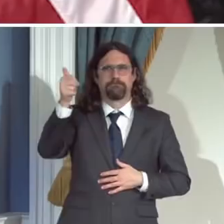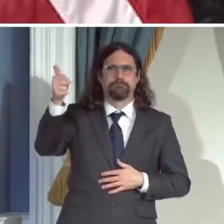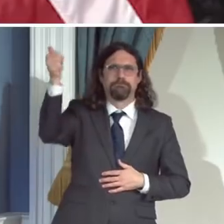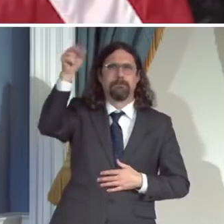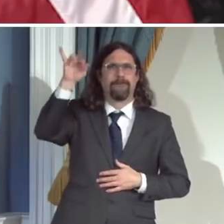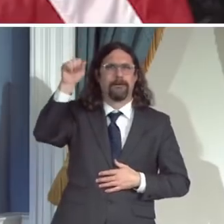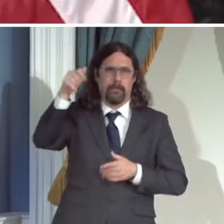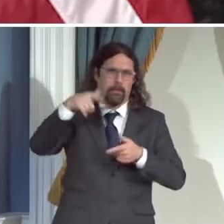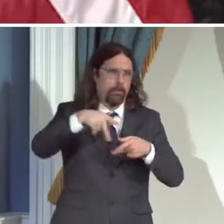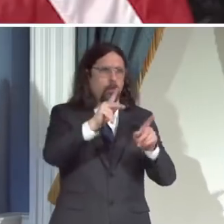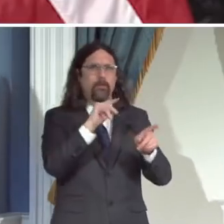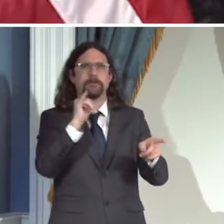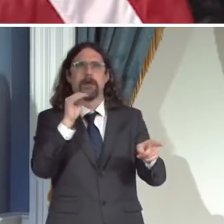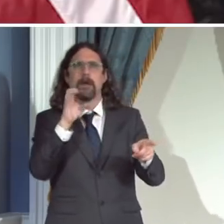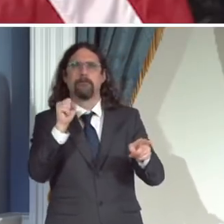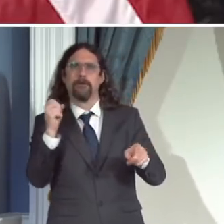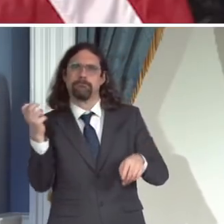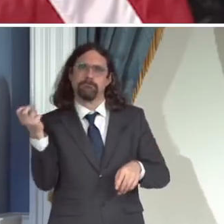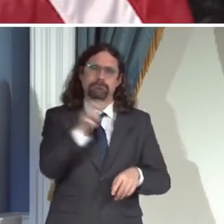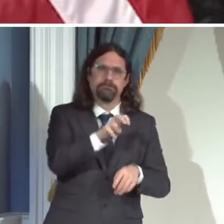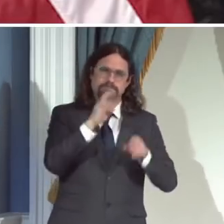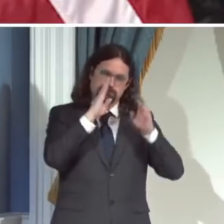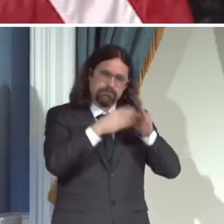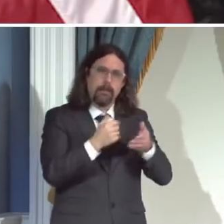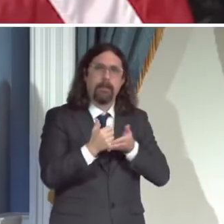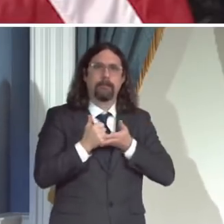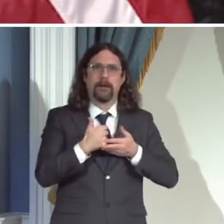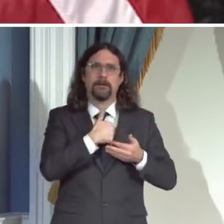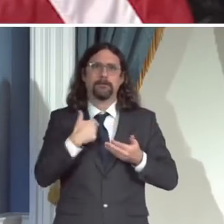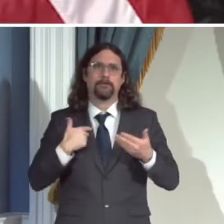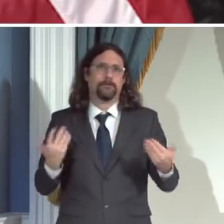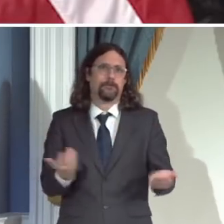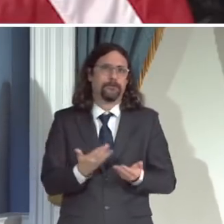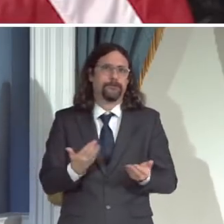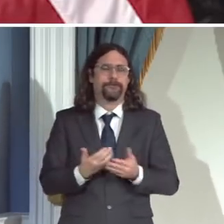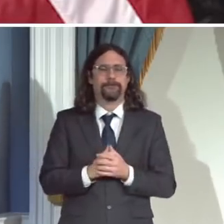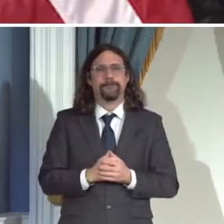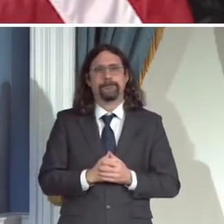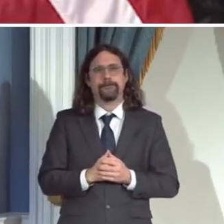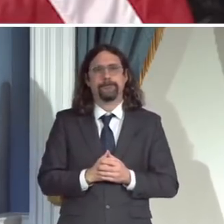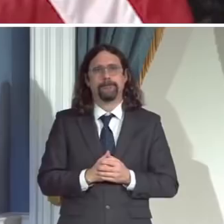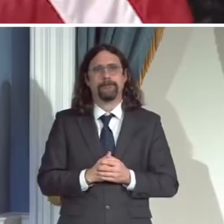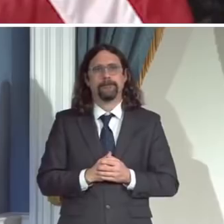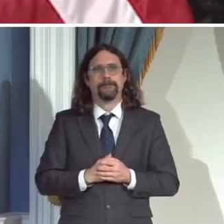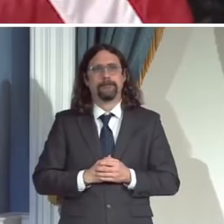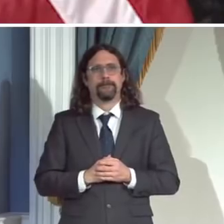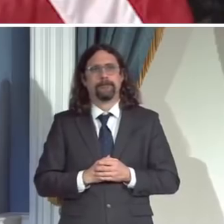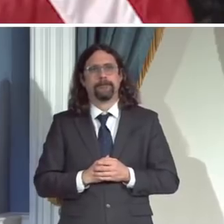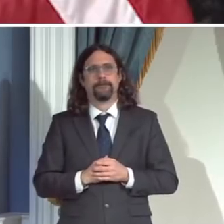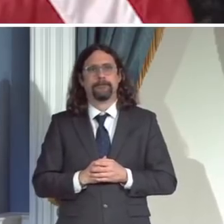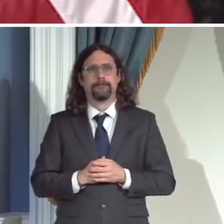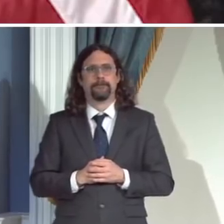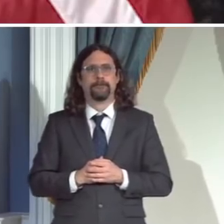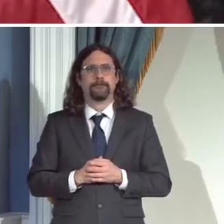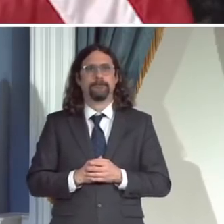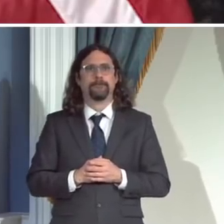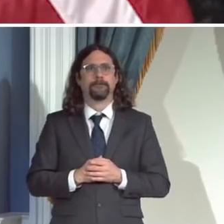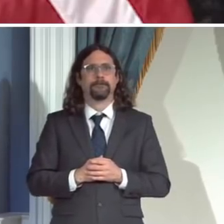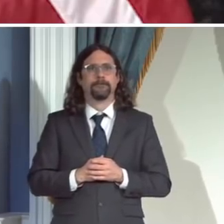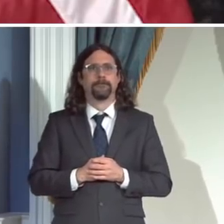hundreds and hundreds of people who are moving the shipments constantly, that's been an area where we've seen tremendous strength and